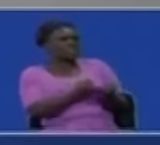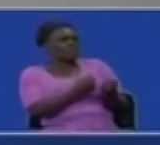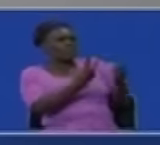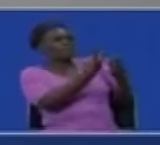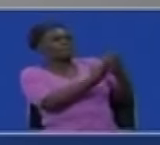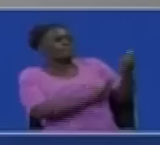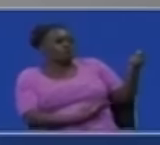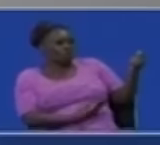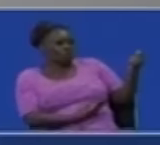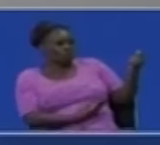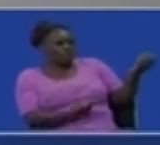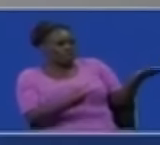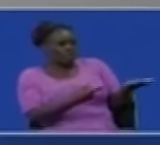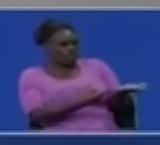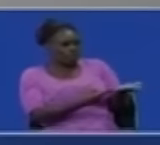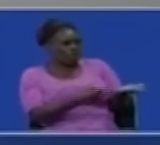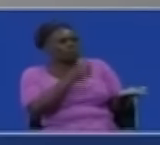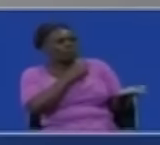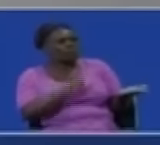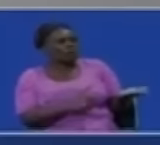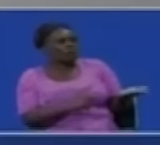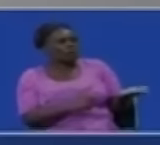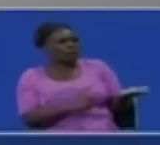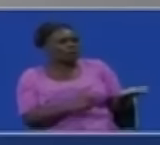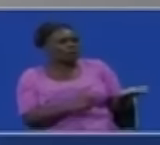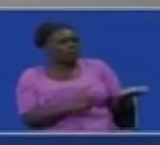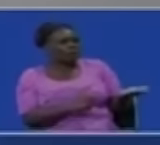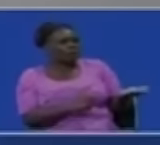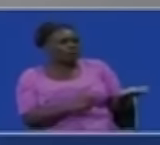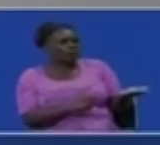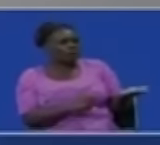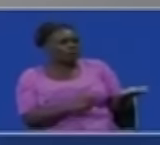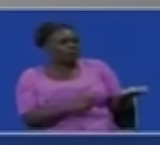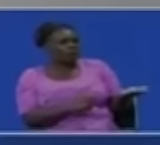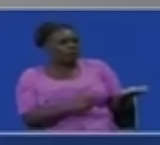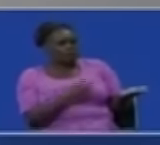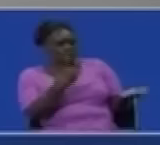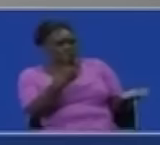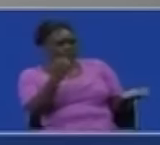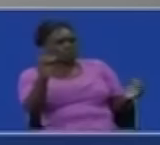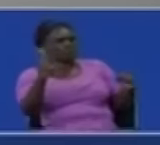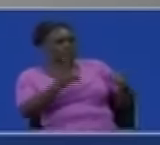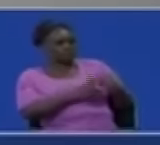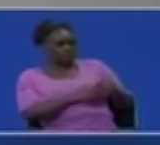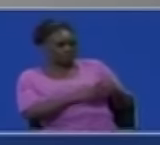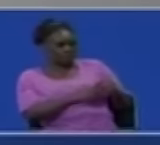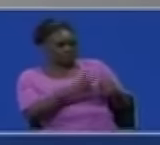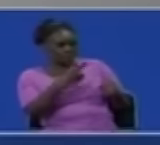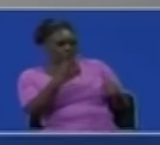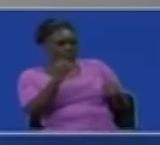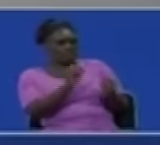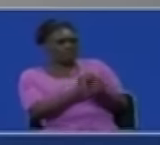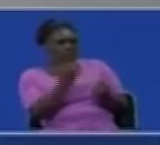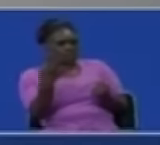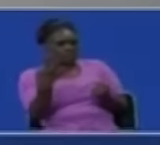both electronic and manual in some parts and in some ways, and that the failures of 2007 and the failures of 2013